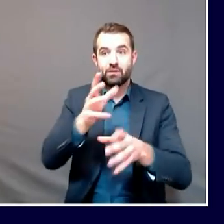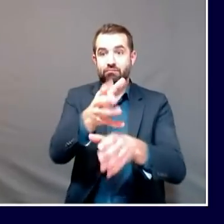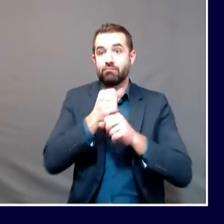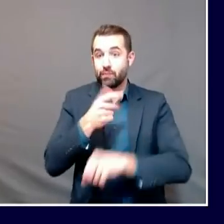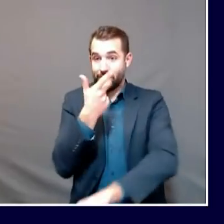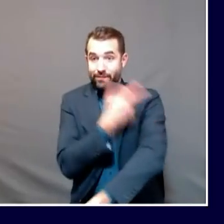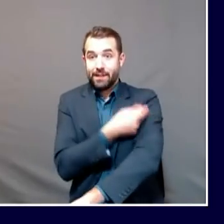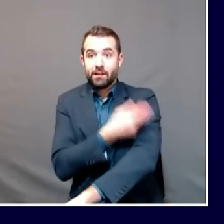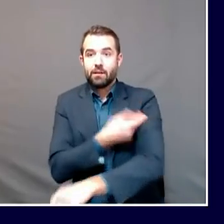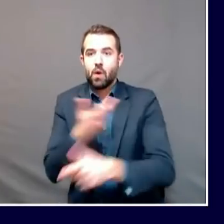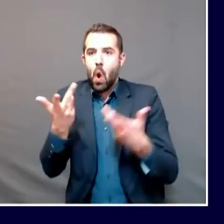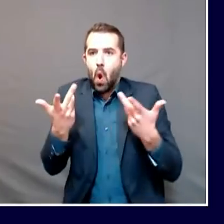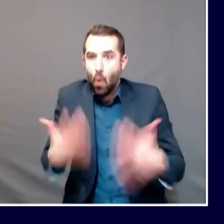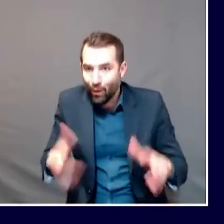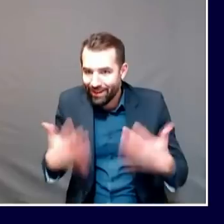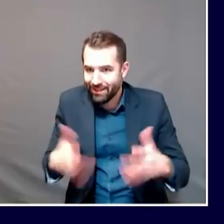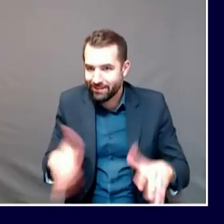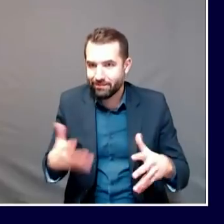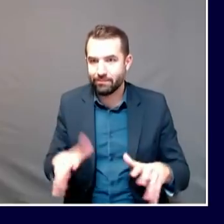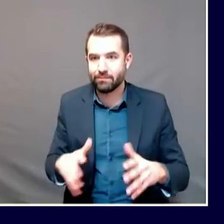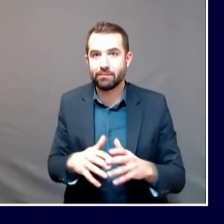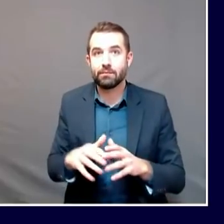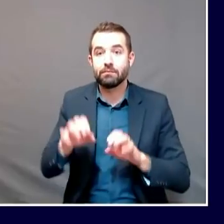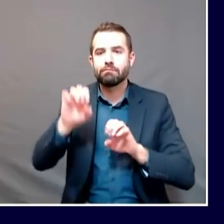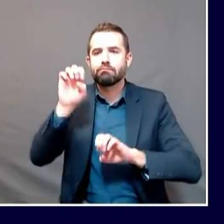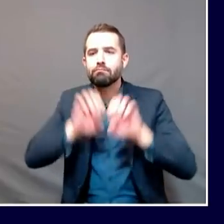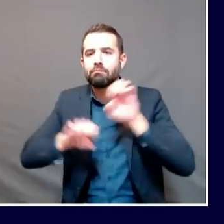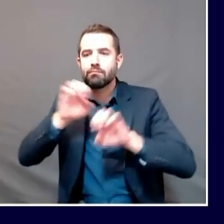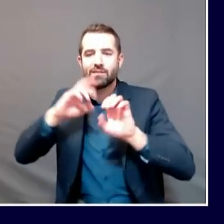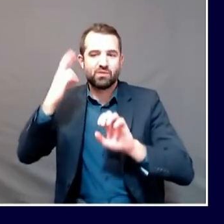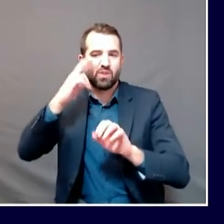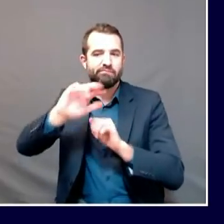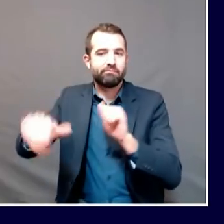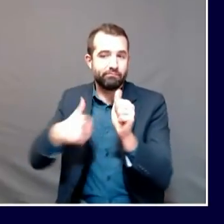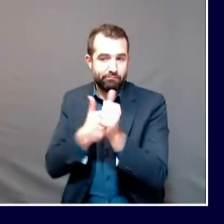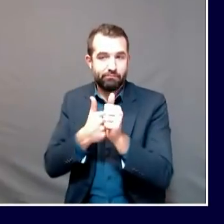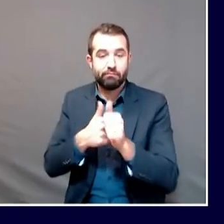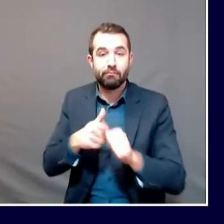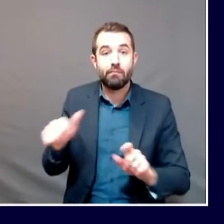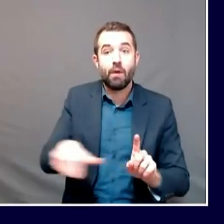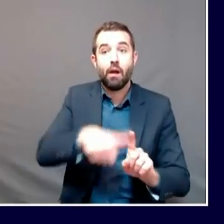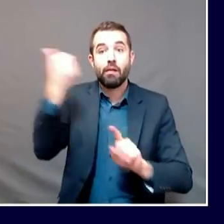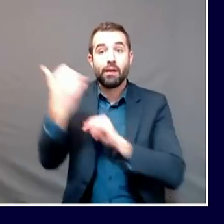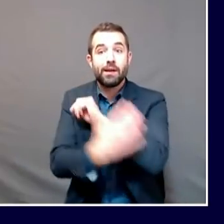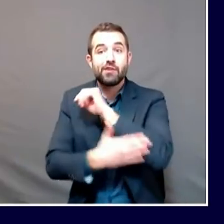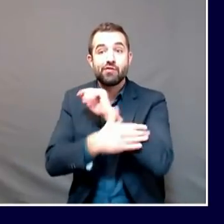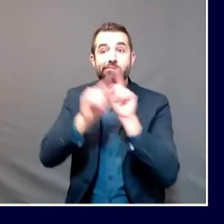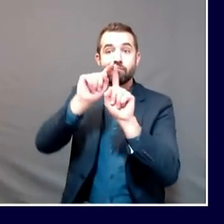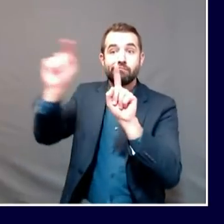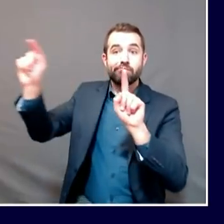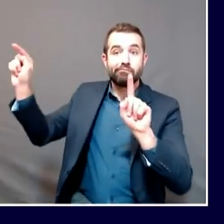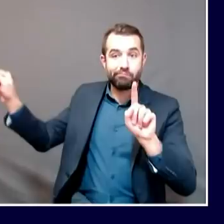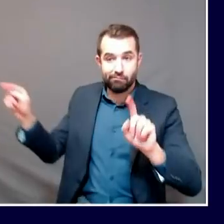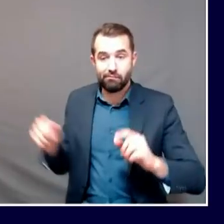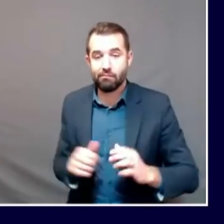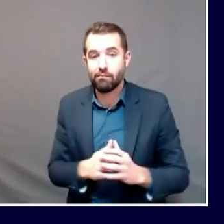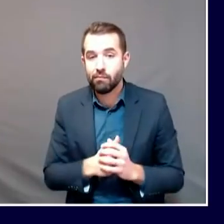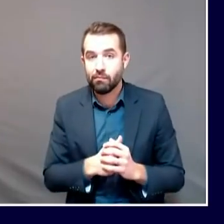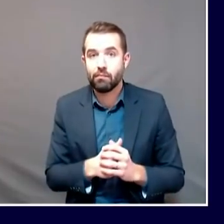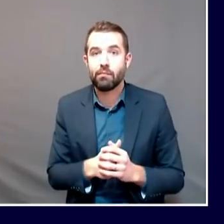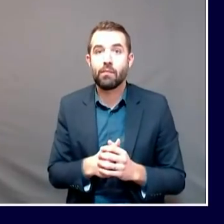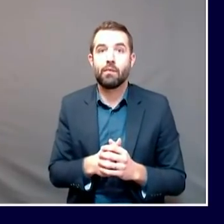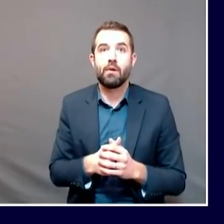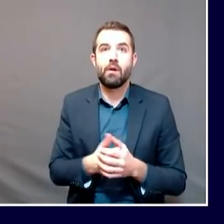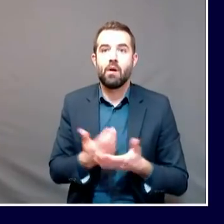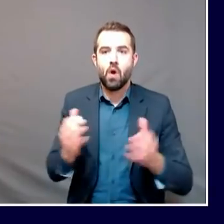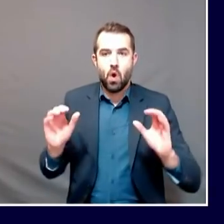of COVID-19. That is actually a sign that your body's immune system is doing what it should and responding in